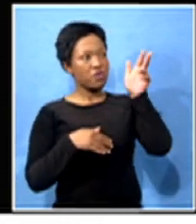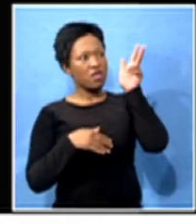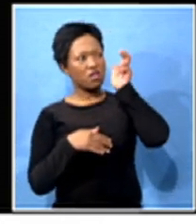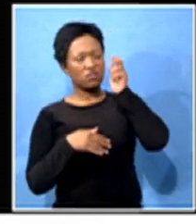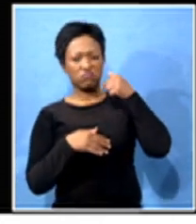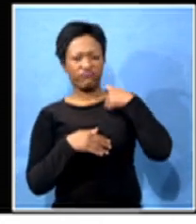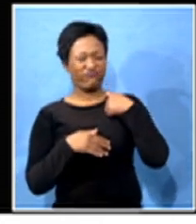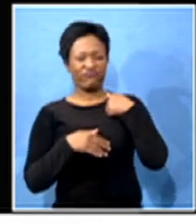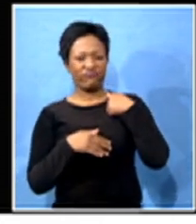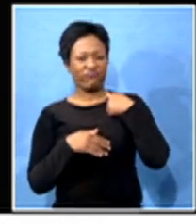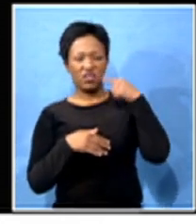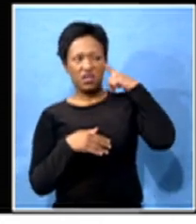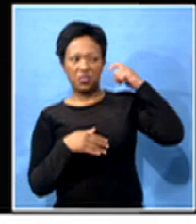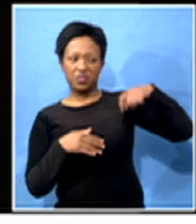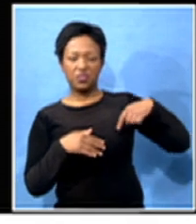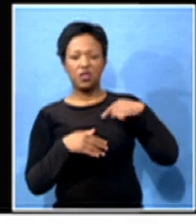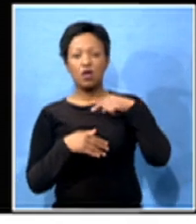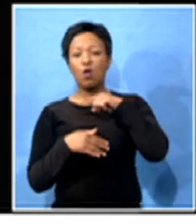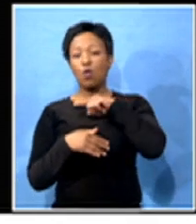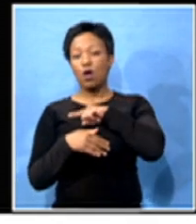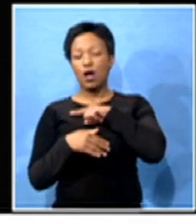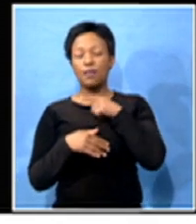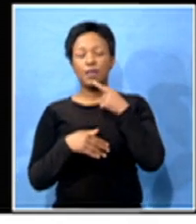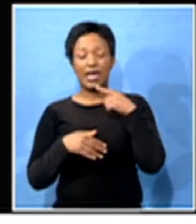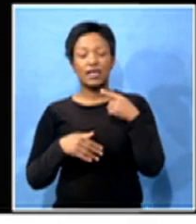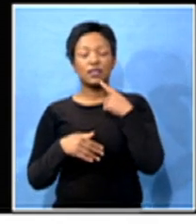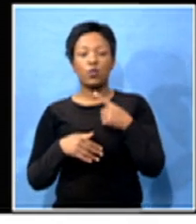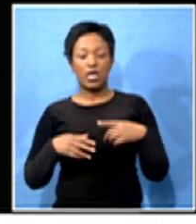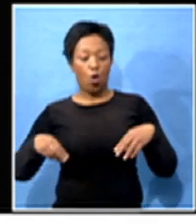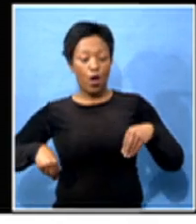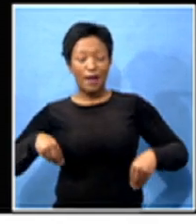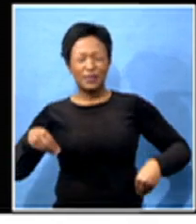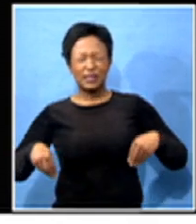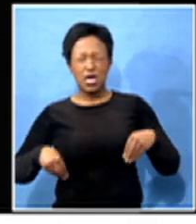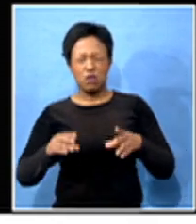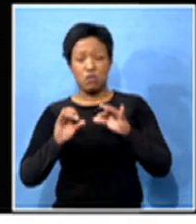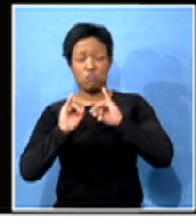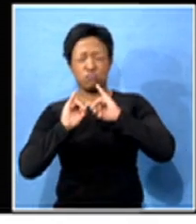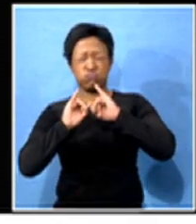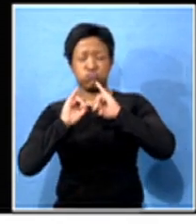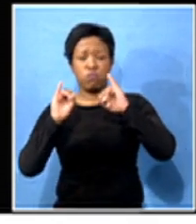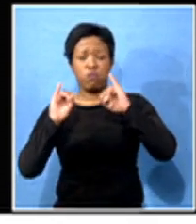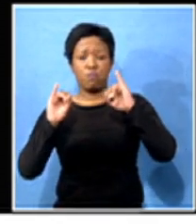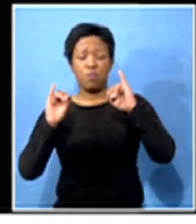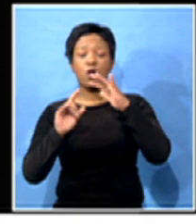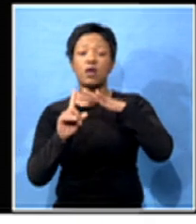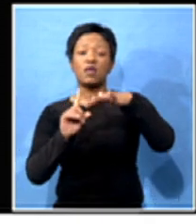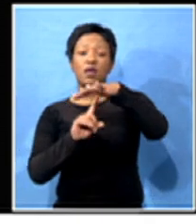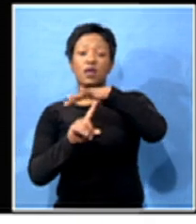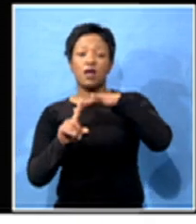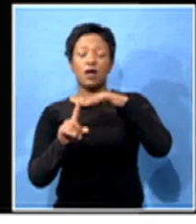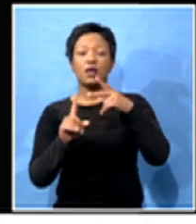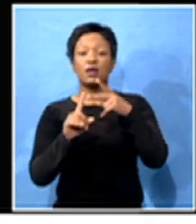I'm saying this because corruption is very high in our area, and politicians are